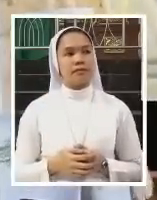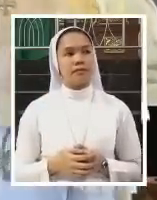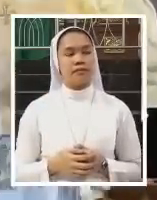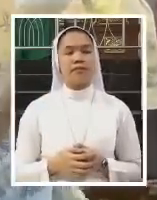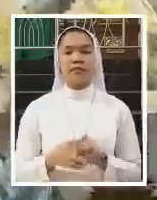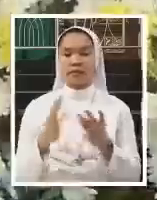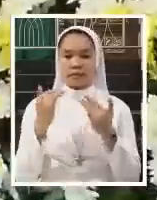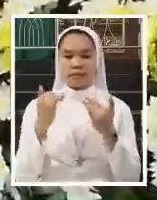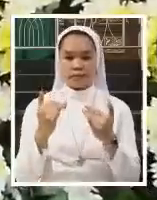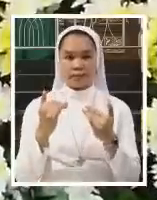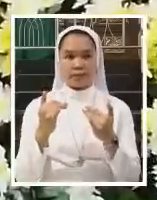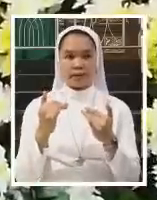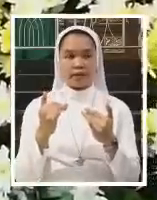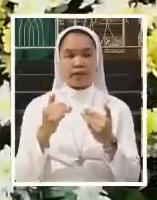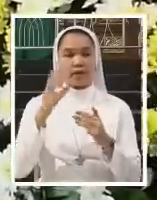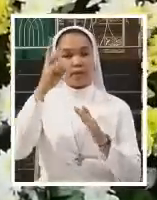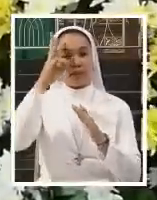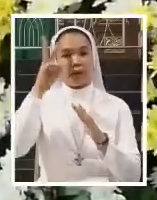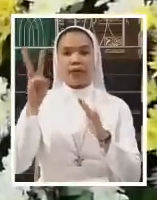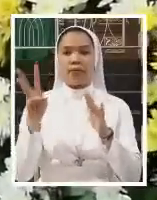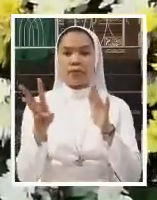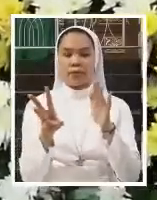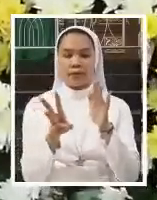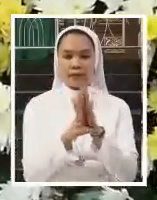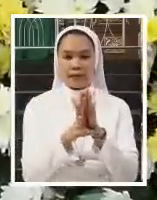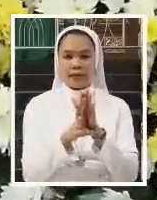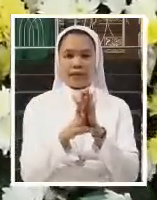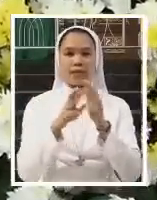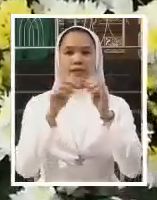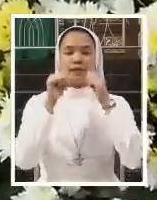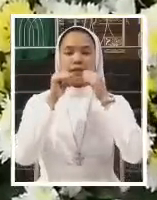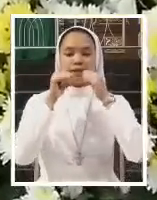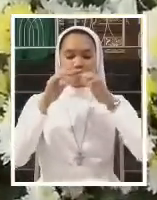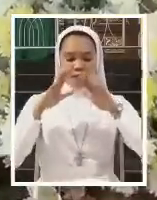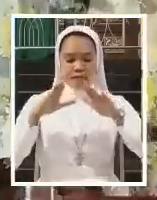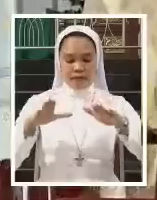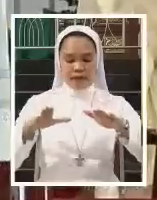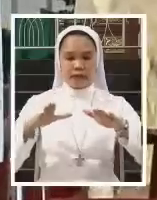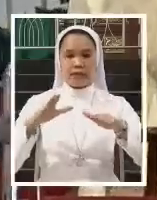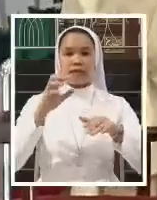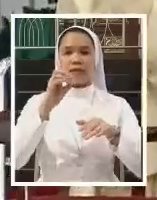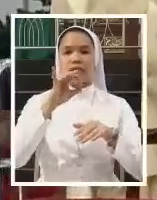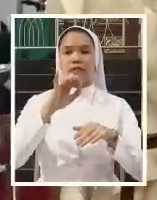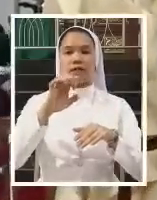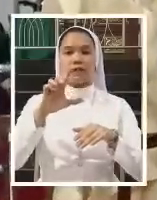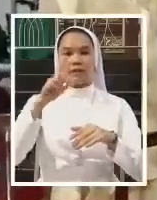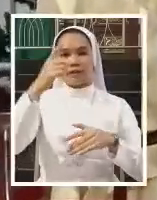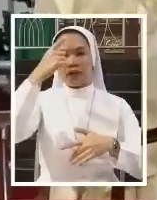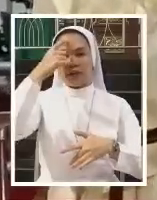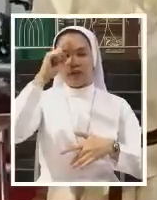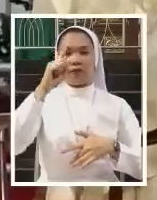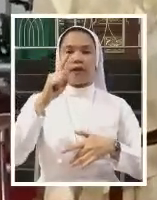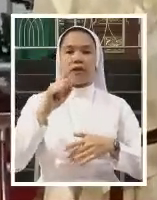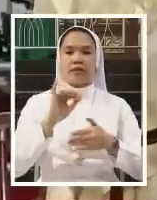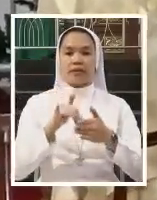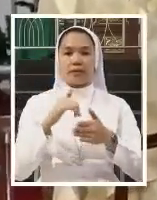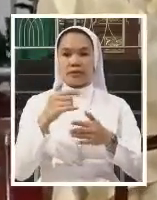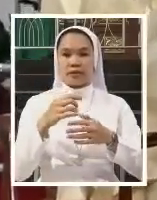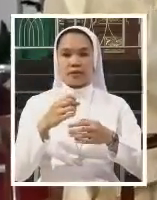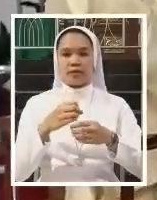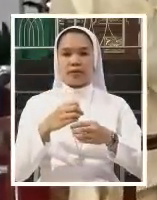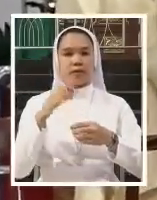Sa tuya na po na masasaksihan ang pagbindisyon kan olyo para sa mga bunyagan na